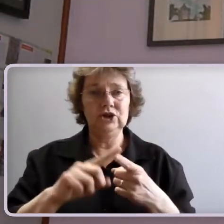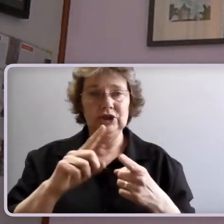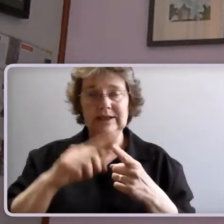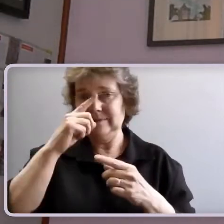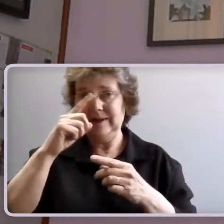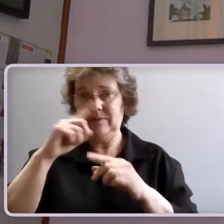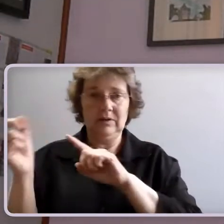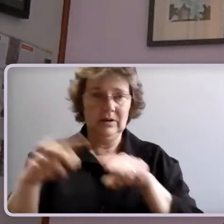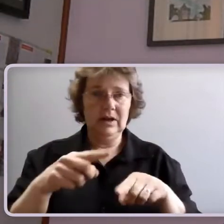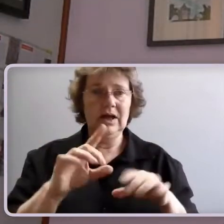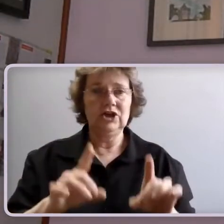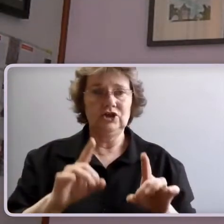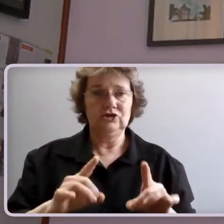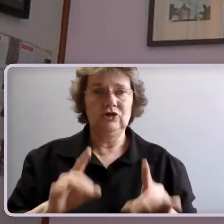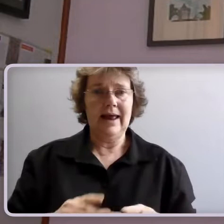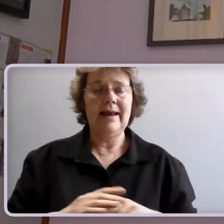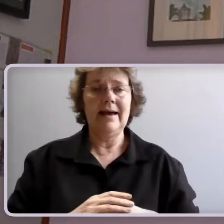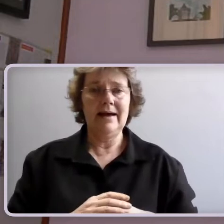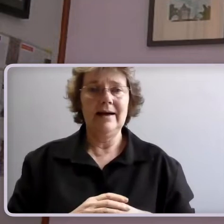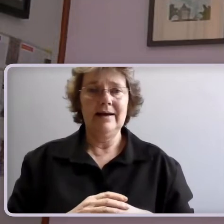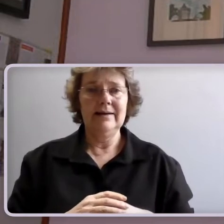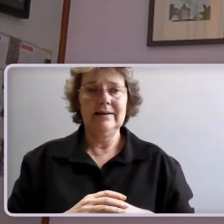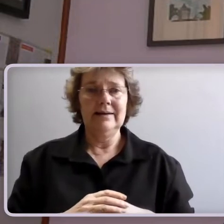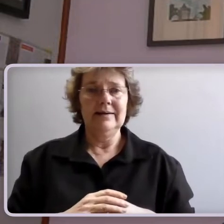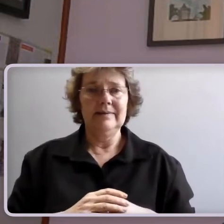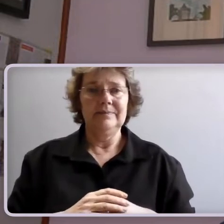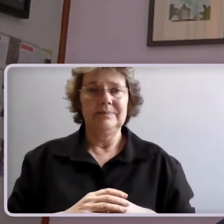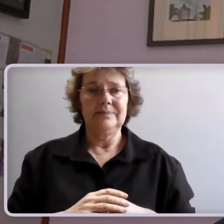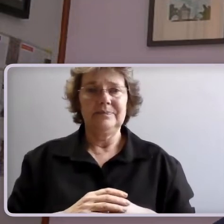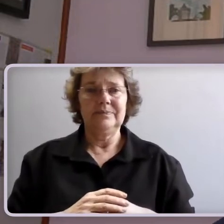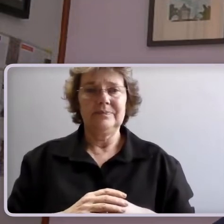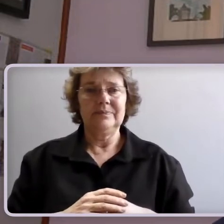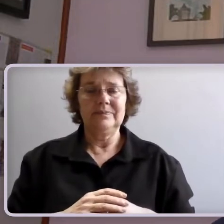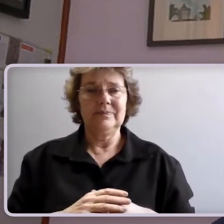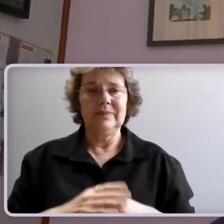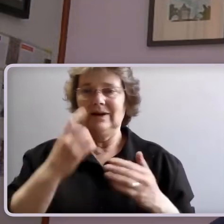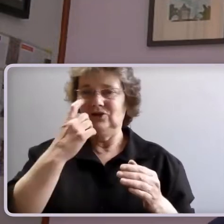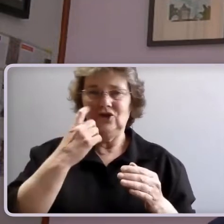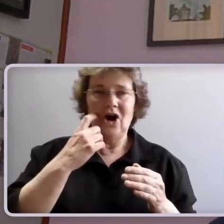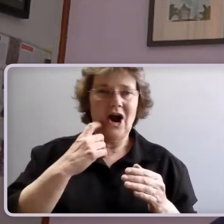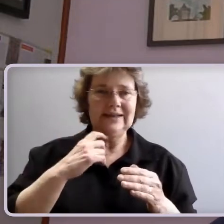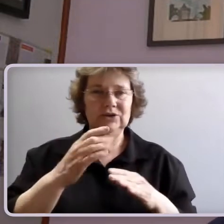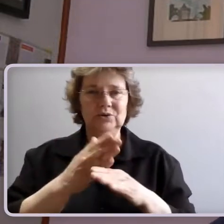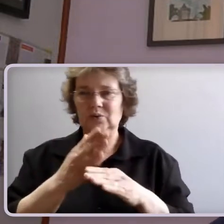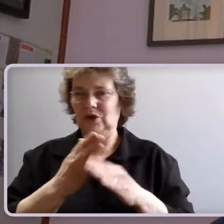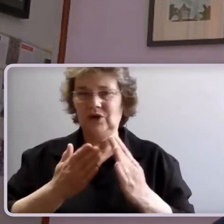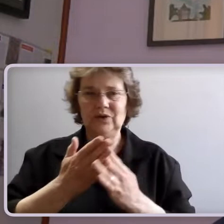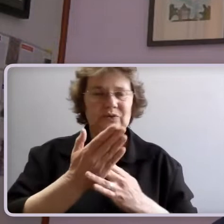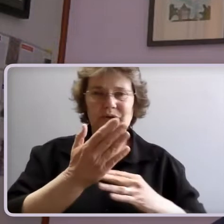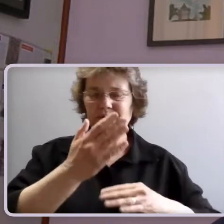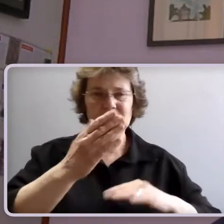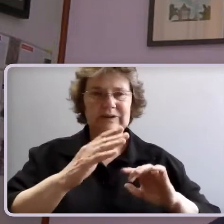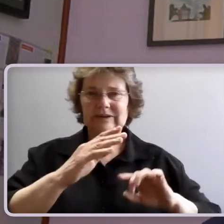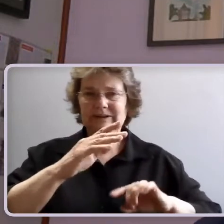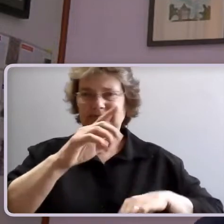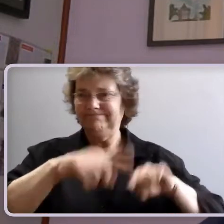our way through the myriad of different changes of information about COVID